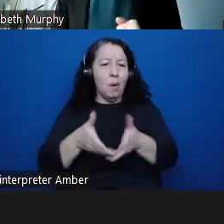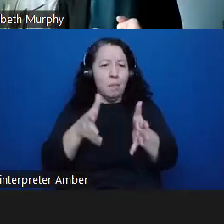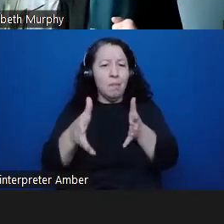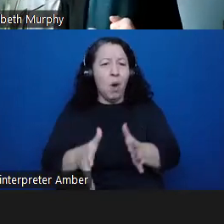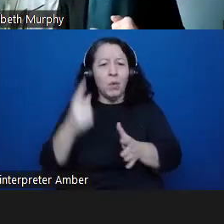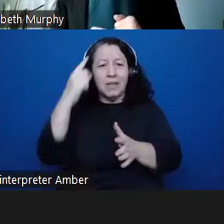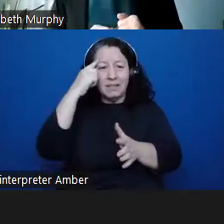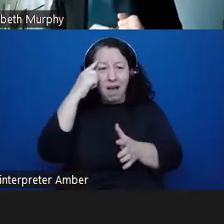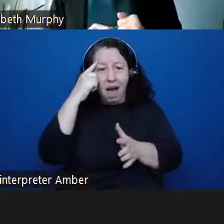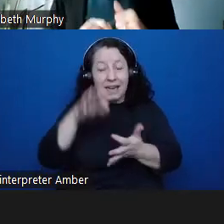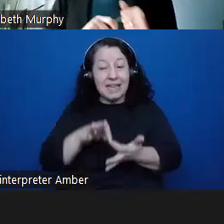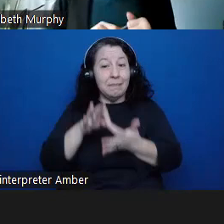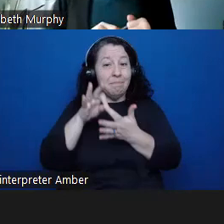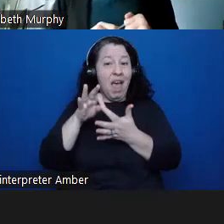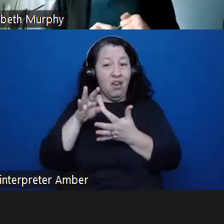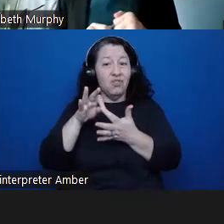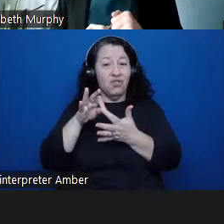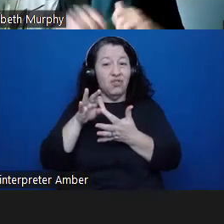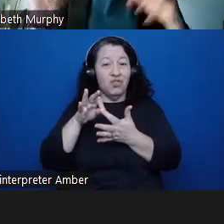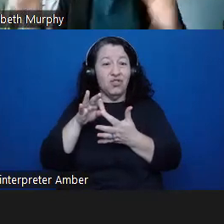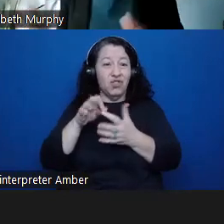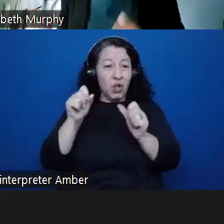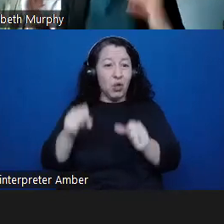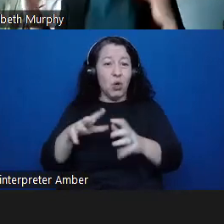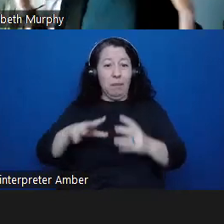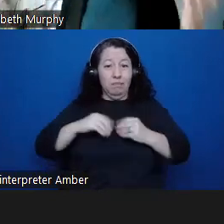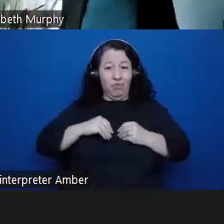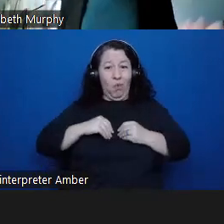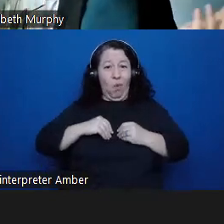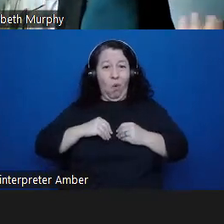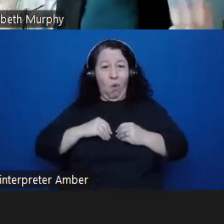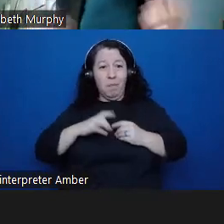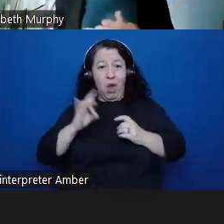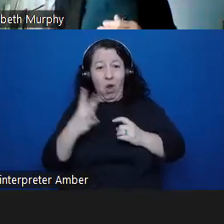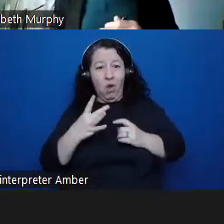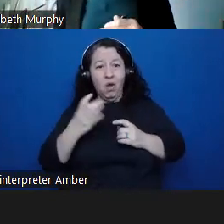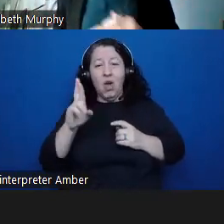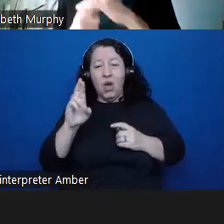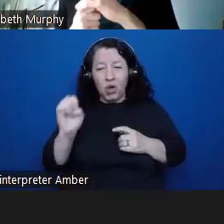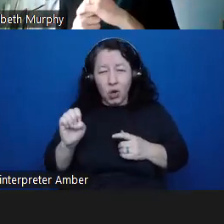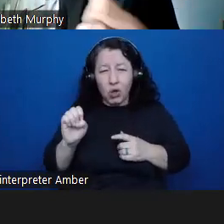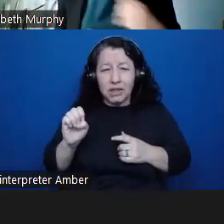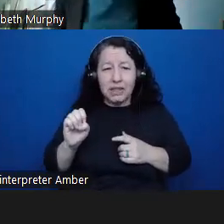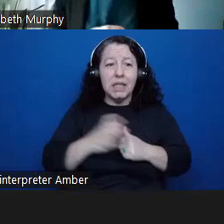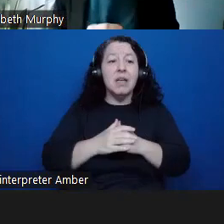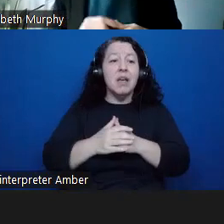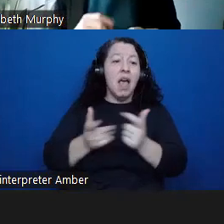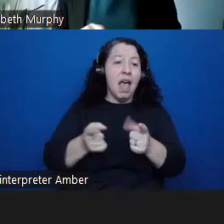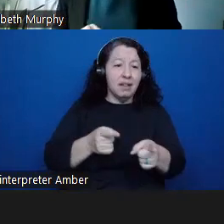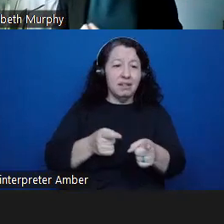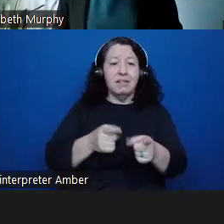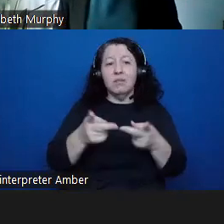effects of curses. And the well-known Pseudo-Herodotean poem is often cited as evidence of superstition and